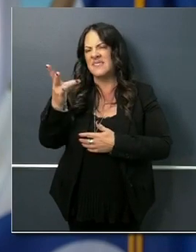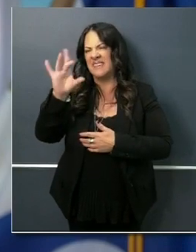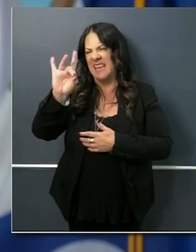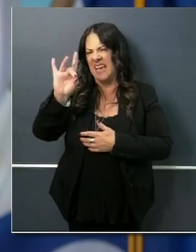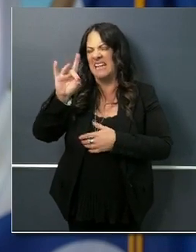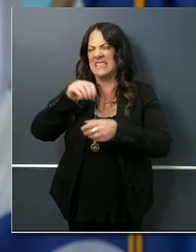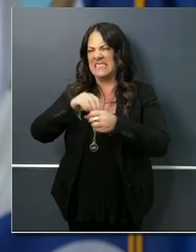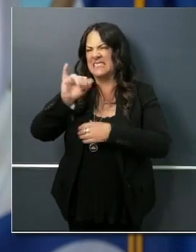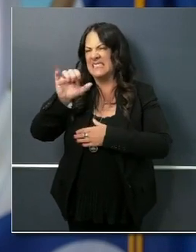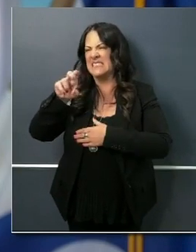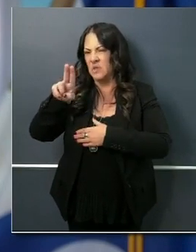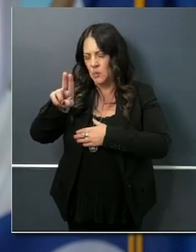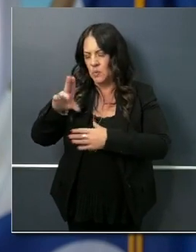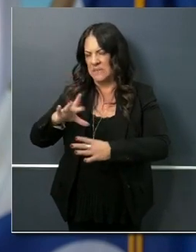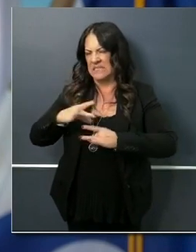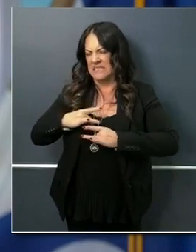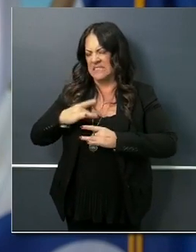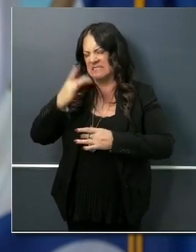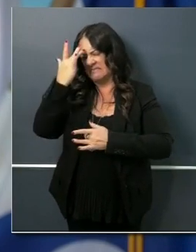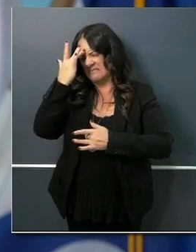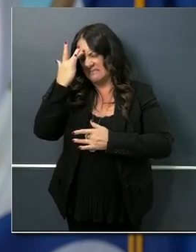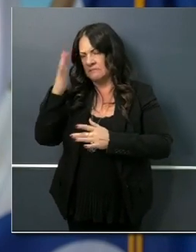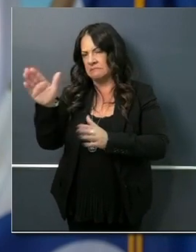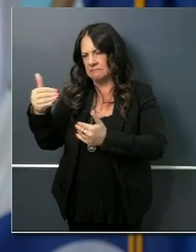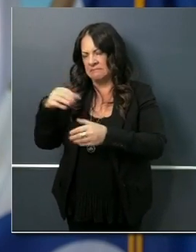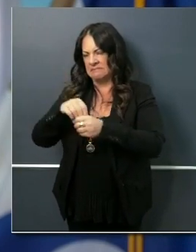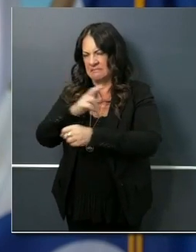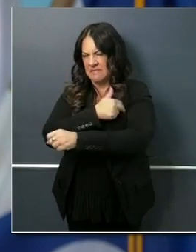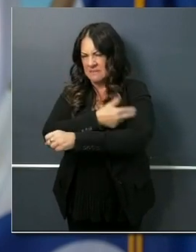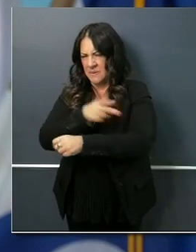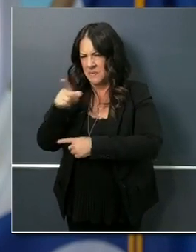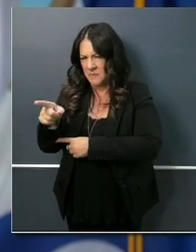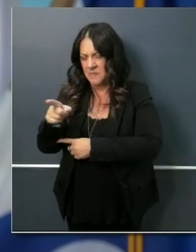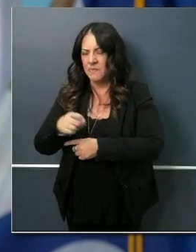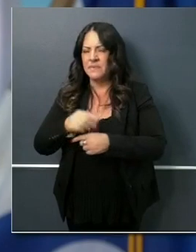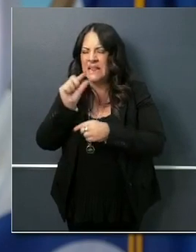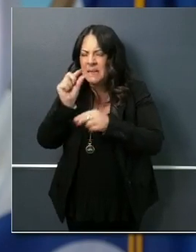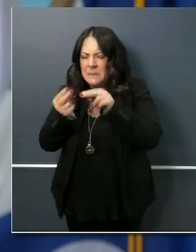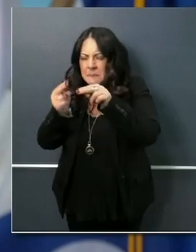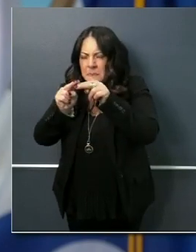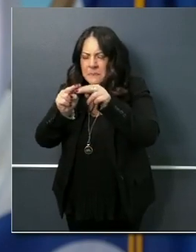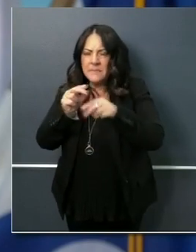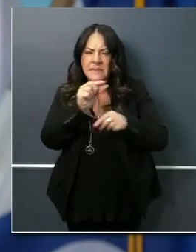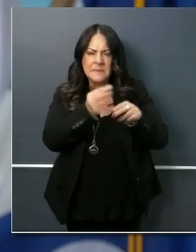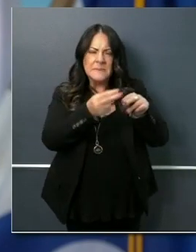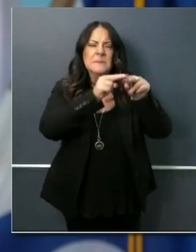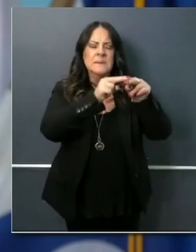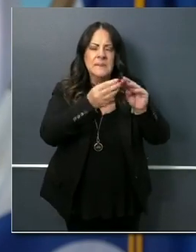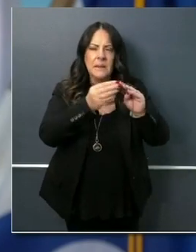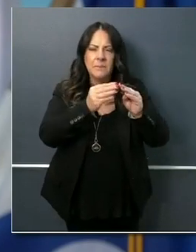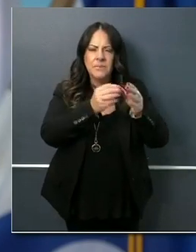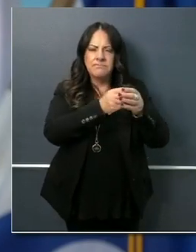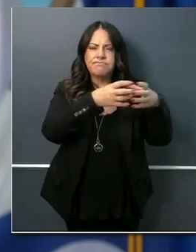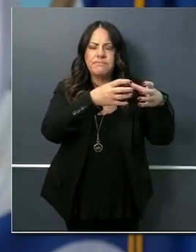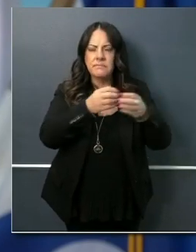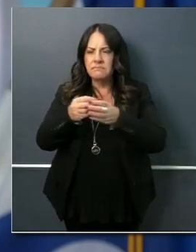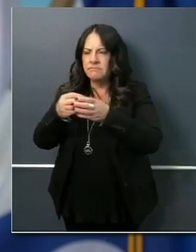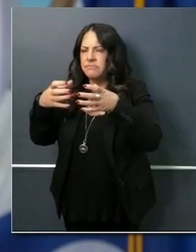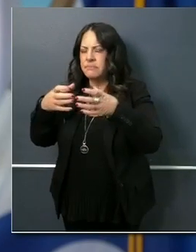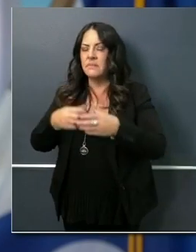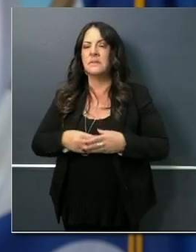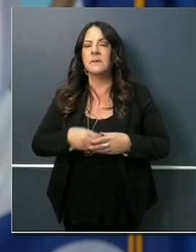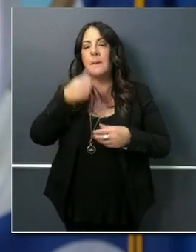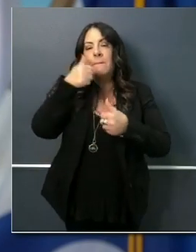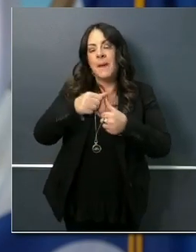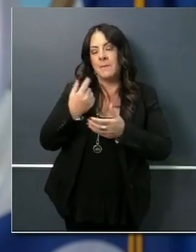1,178. Both showed just a modest increase, ICU increase of 2.9%. Remember, a few days